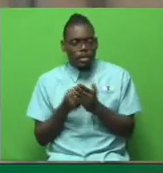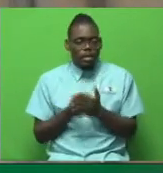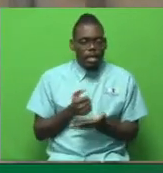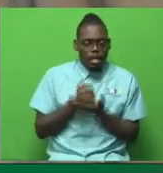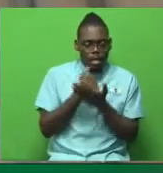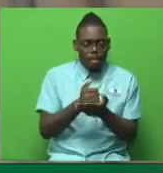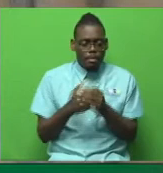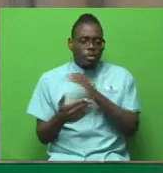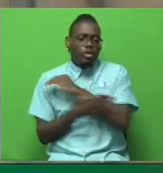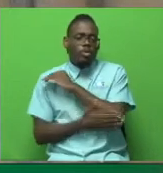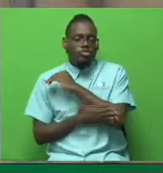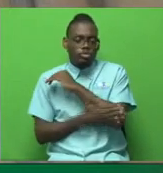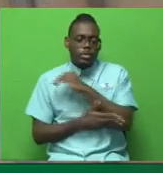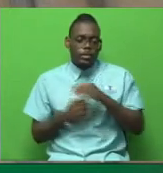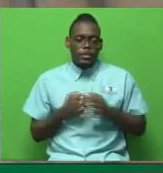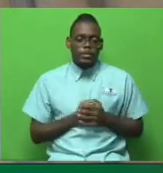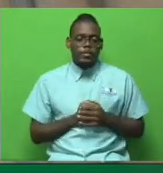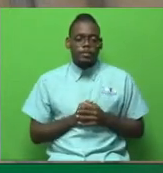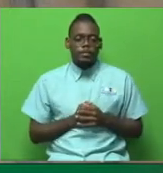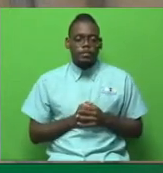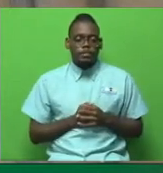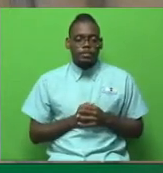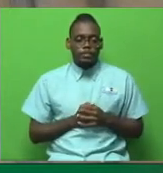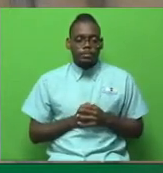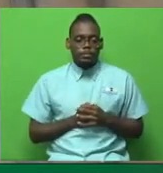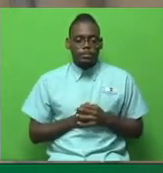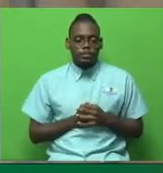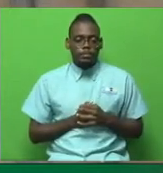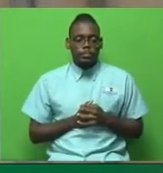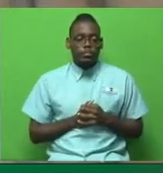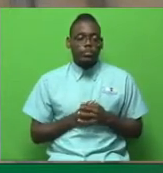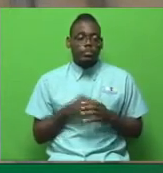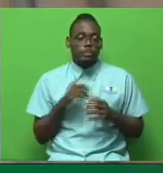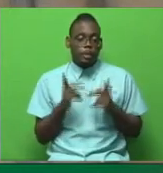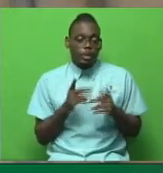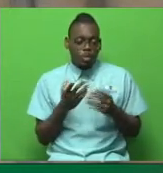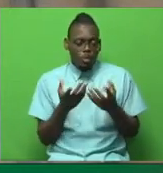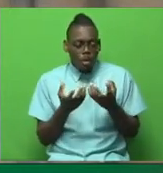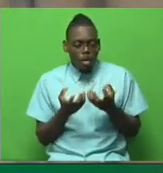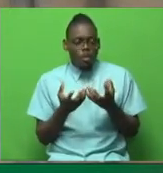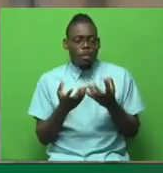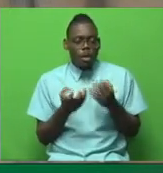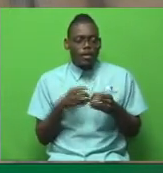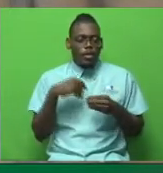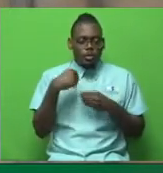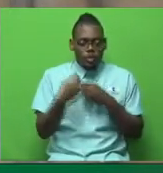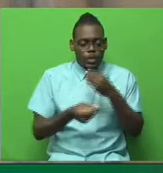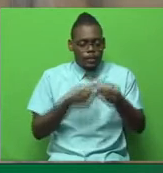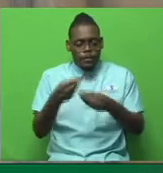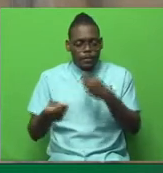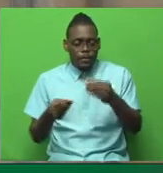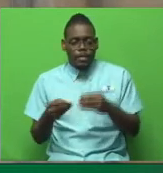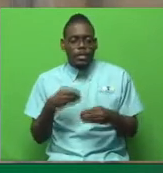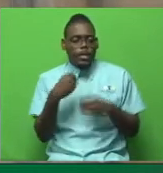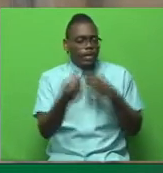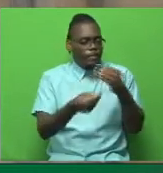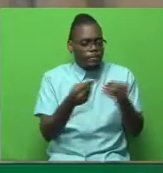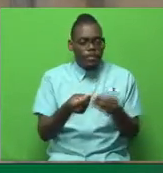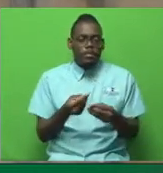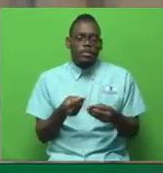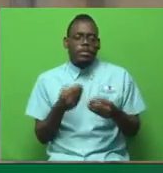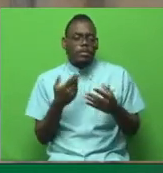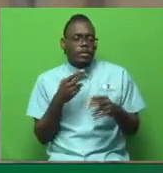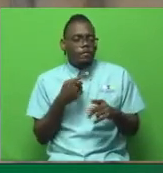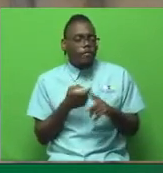you where the money is coming from why don't we want the revenue Authority so the professional